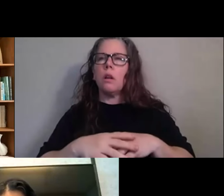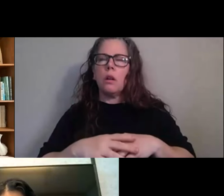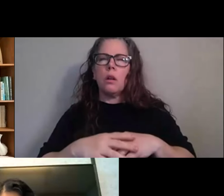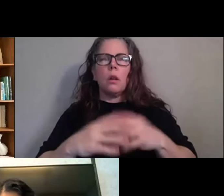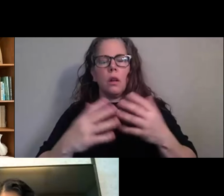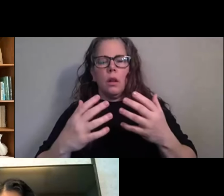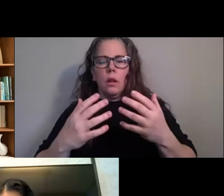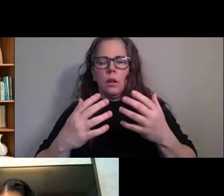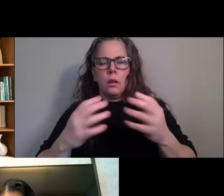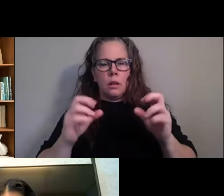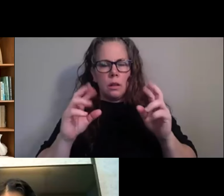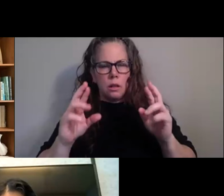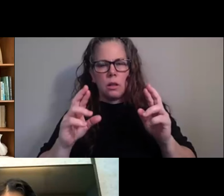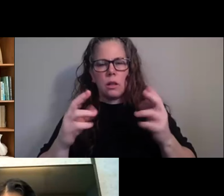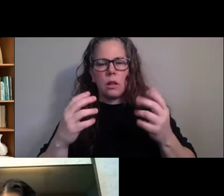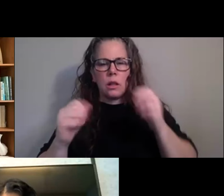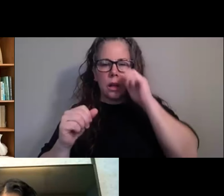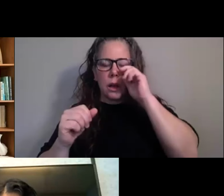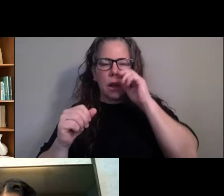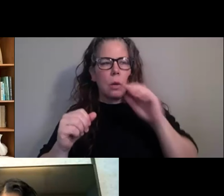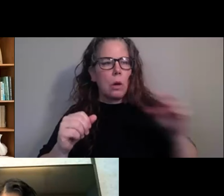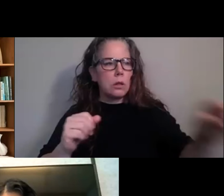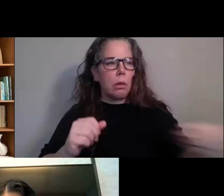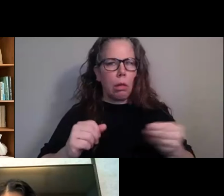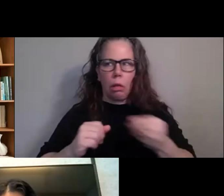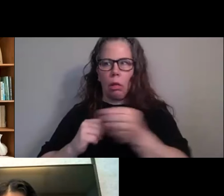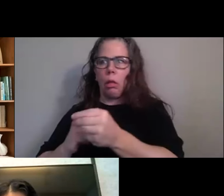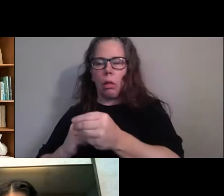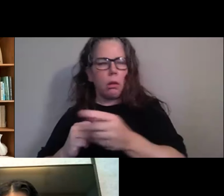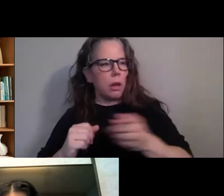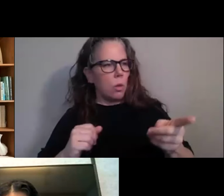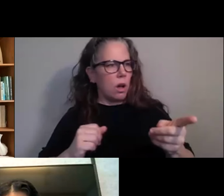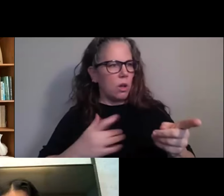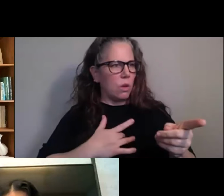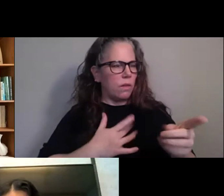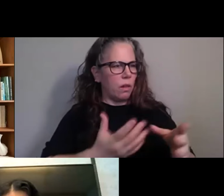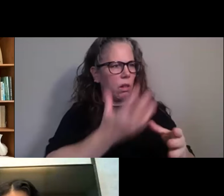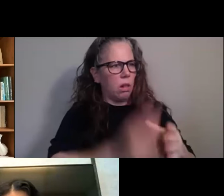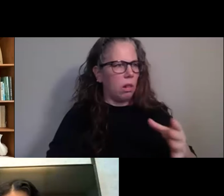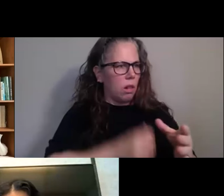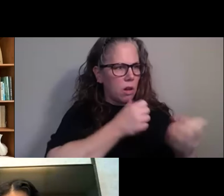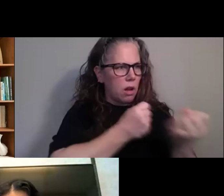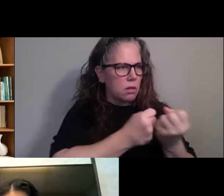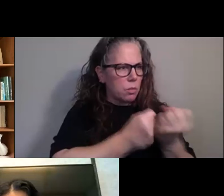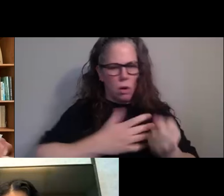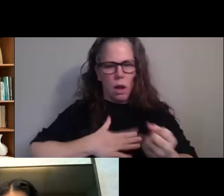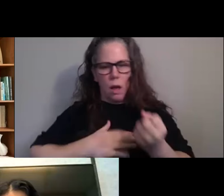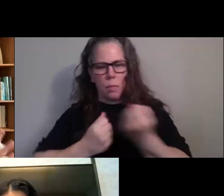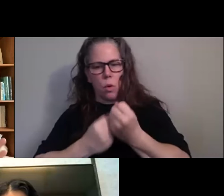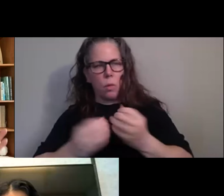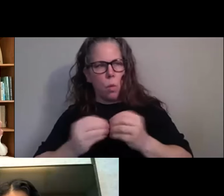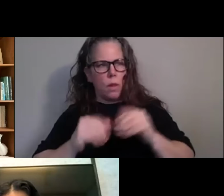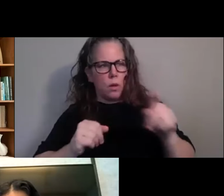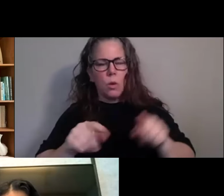I hope this is an okay expression, like rob Peter to pay Paul. We don't want one cause to say, well, ours is more important than Nithya's. It's